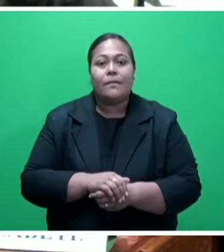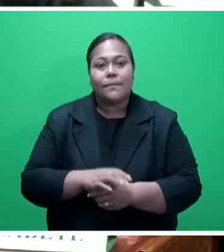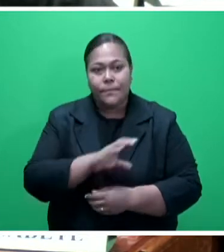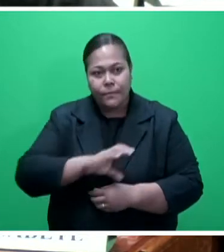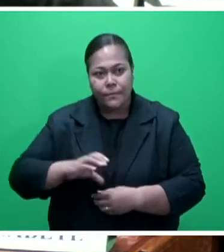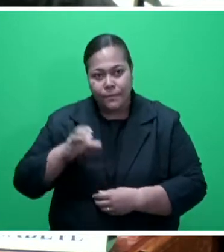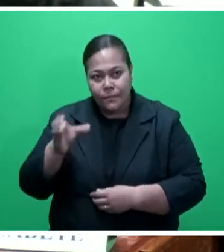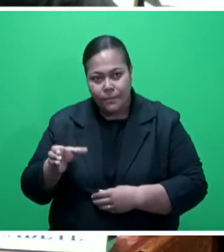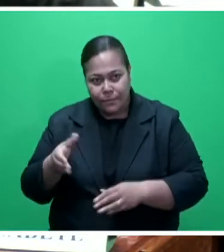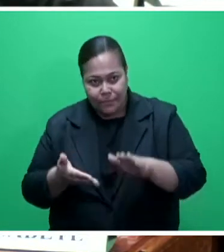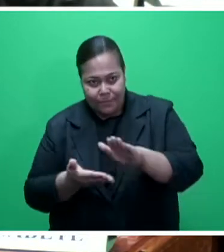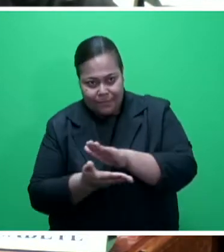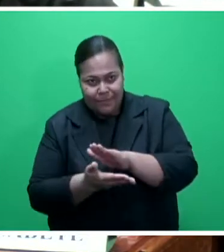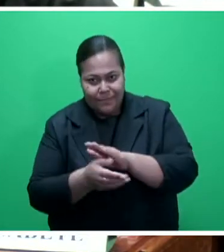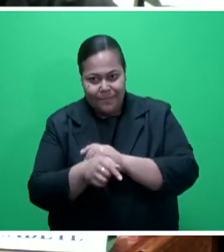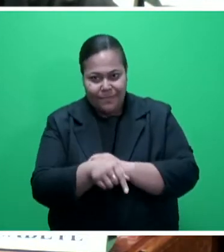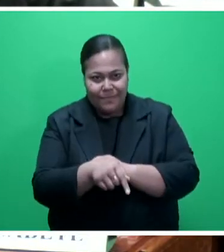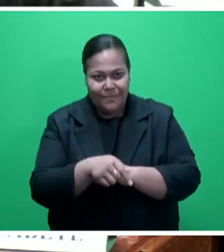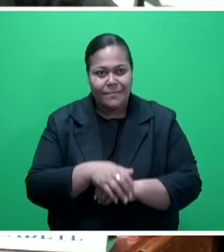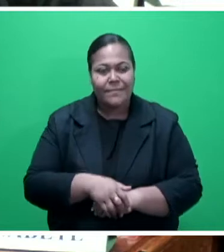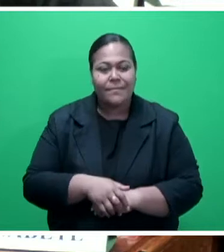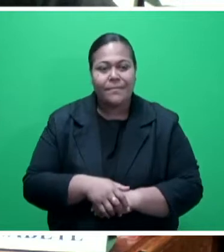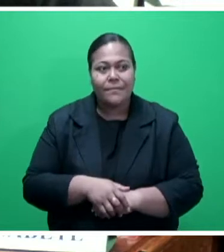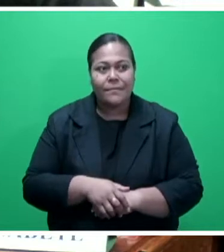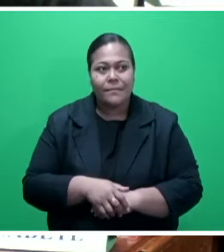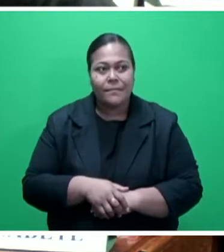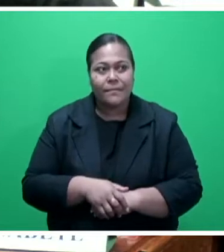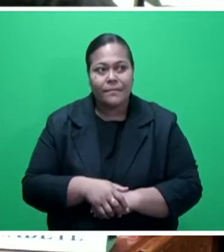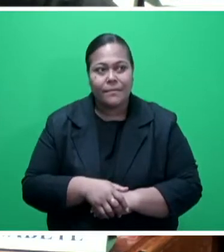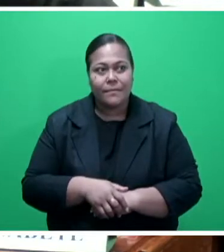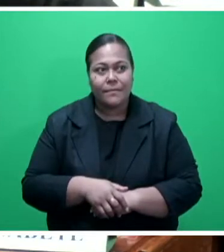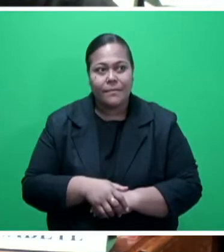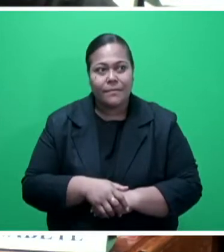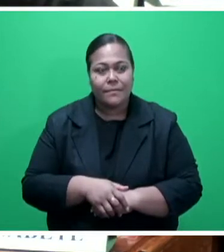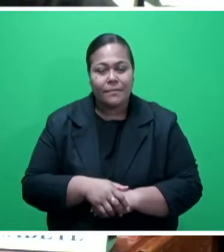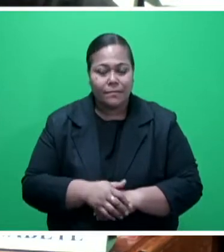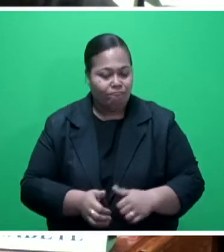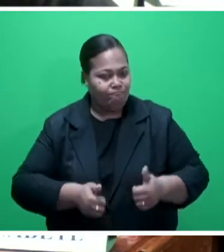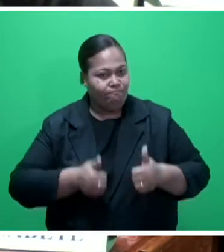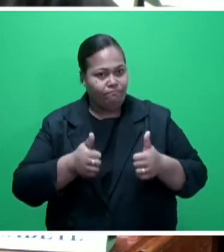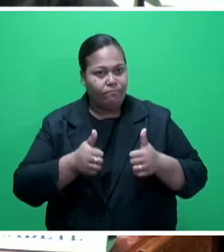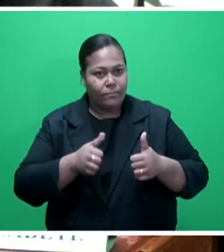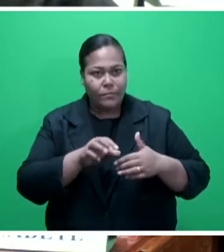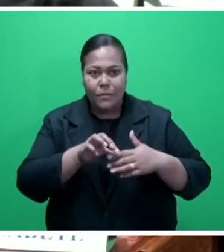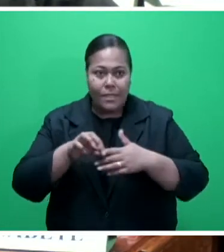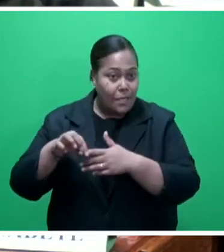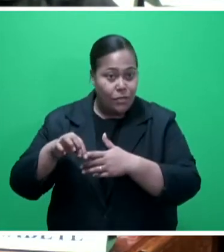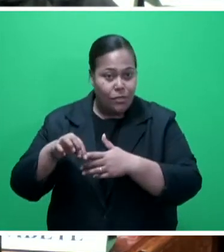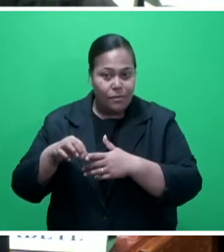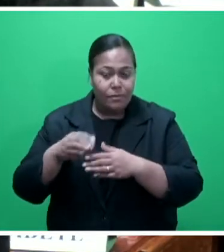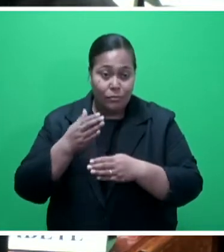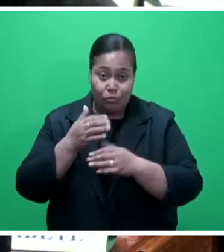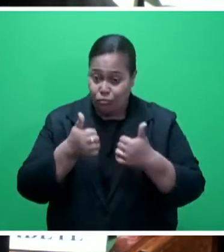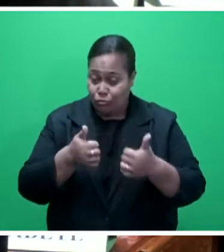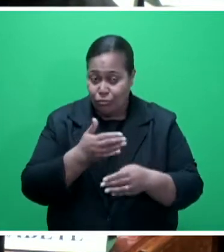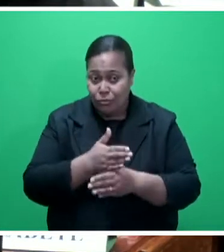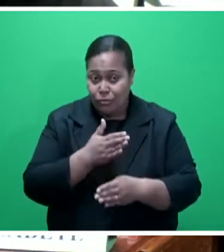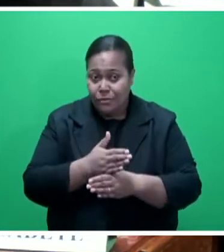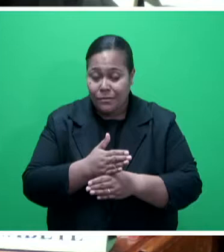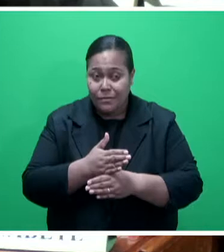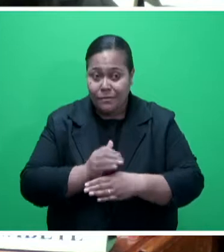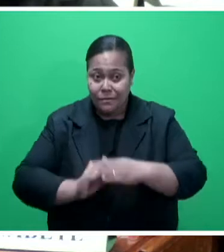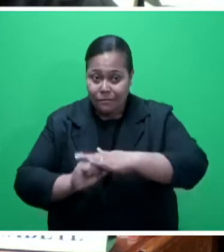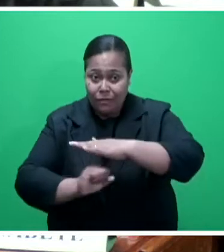commissioners come under for their able leadership and the good work that had set the platform for